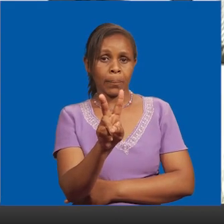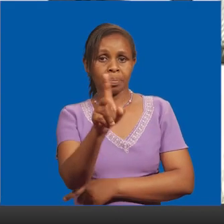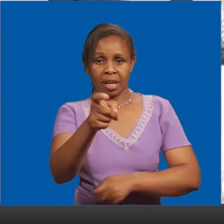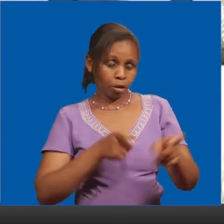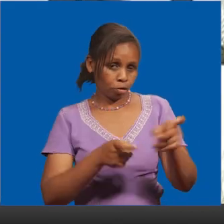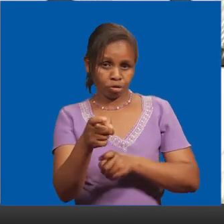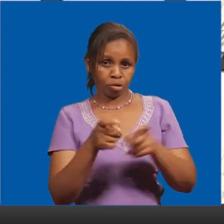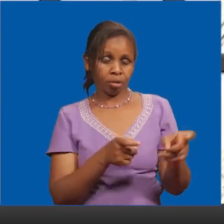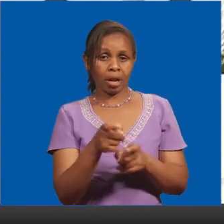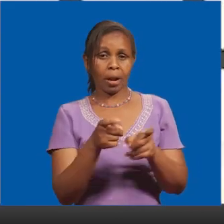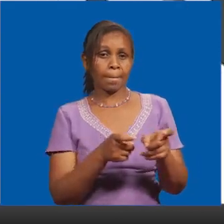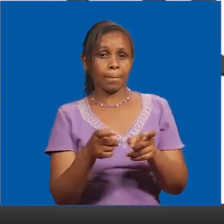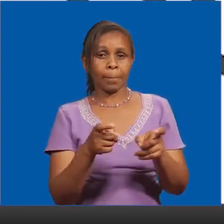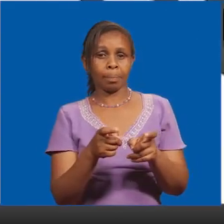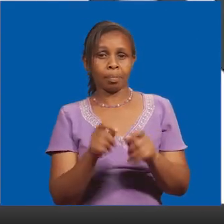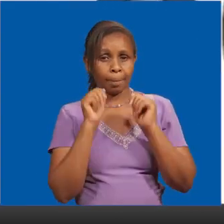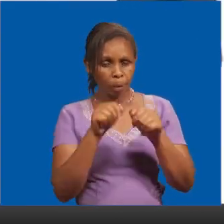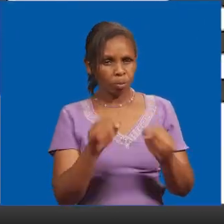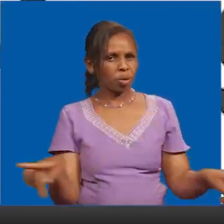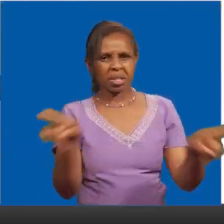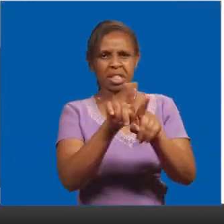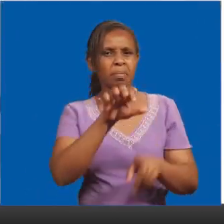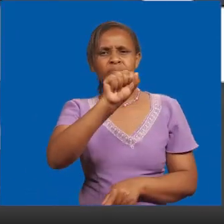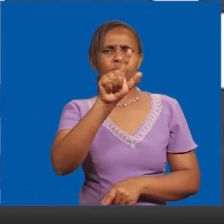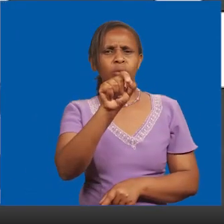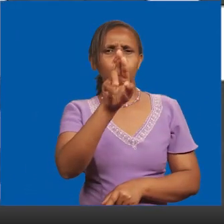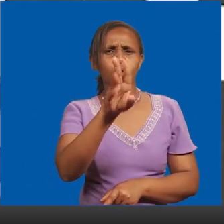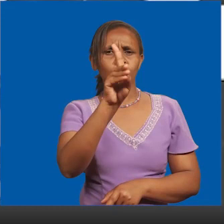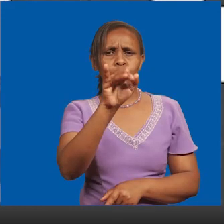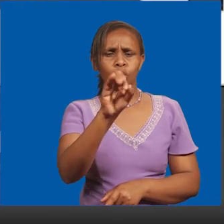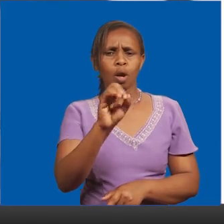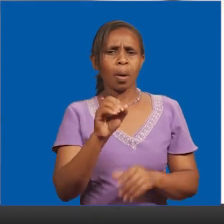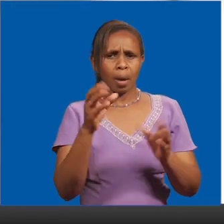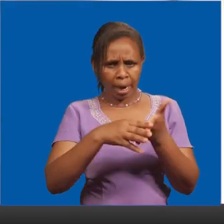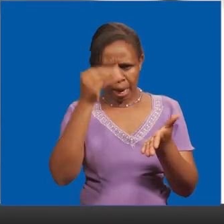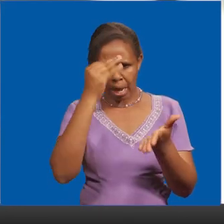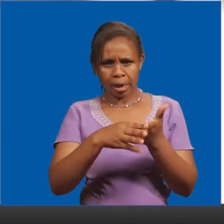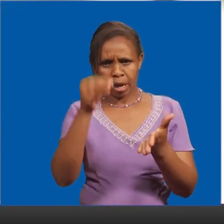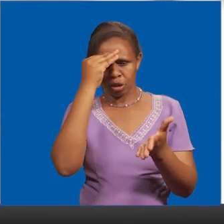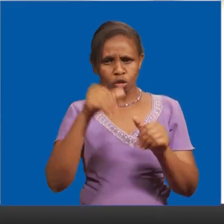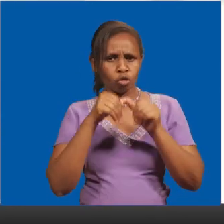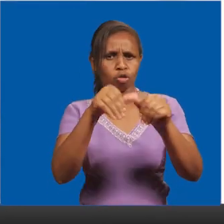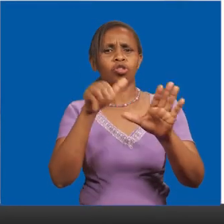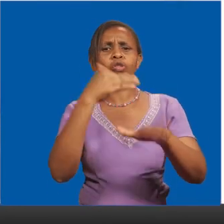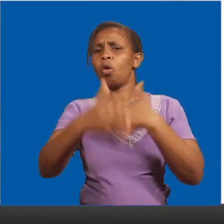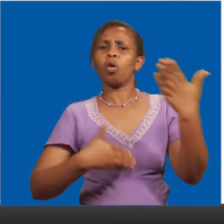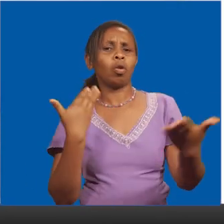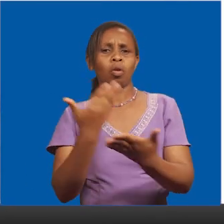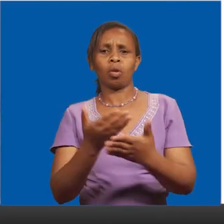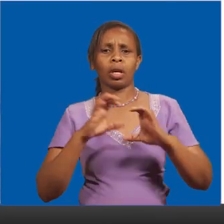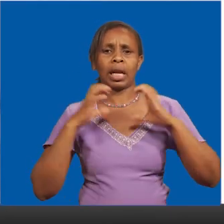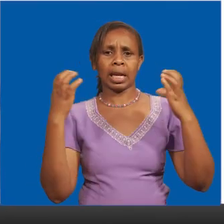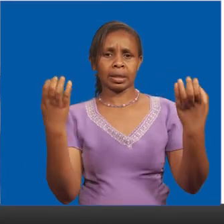and a control room has actually been set up, a studio kind of, that now learning can be done simultaneously